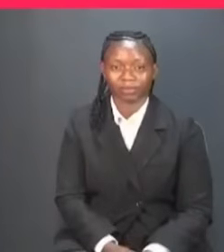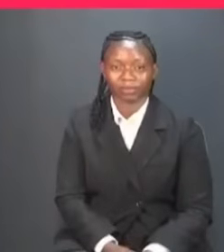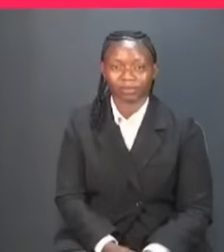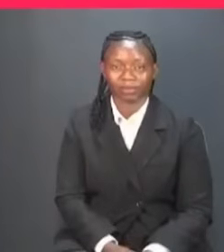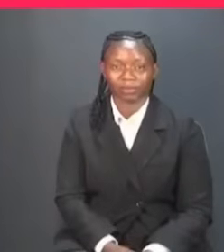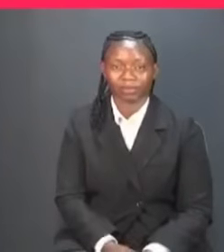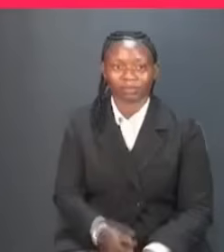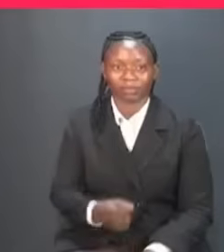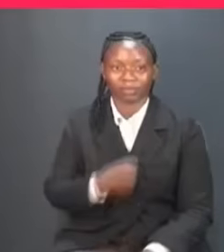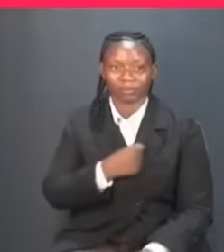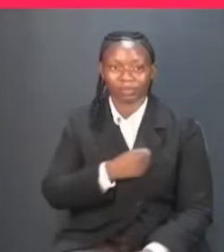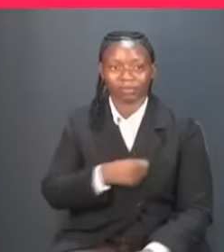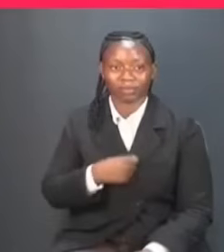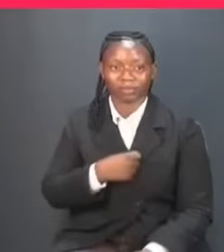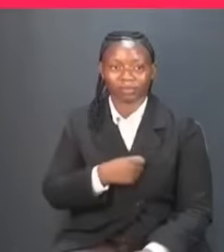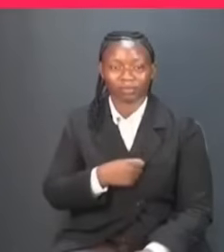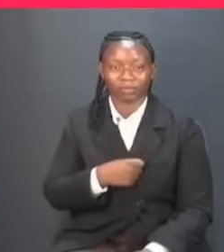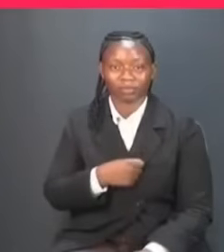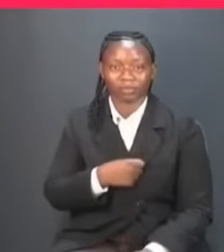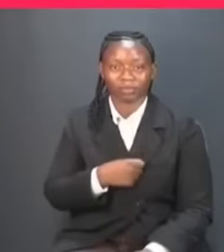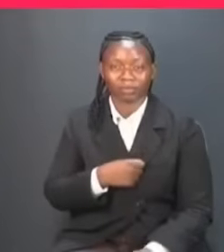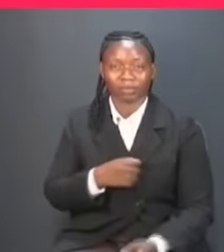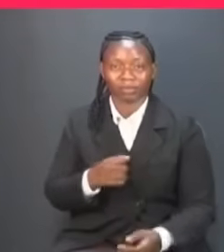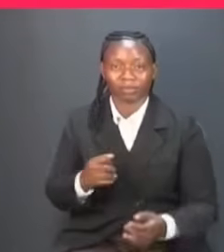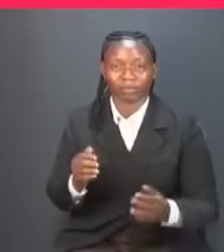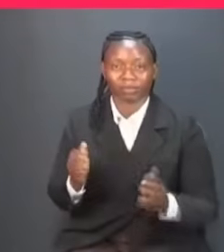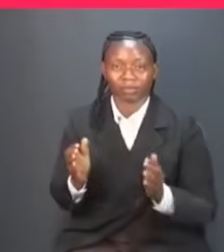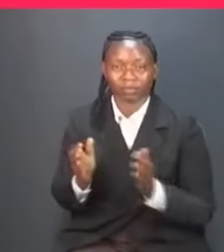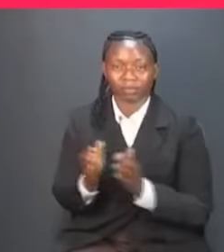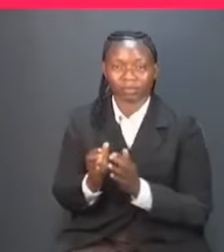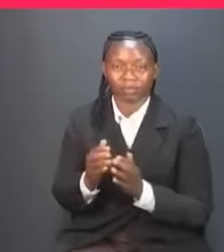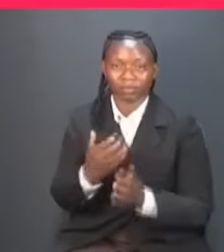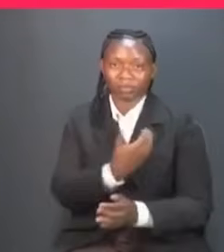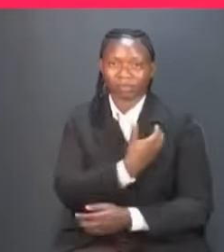Sorry. Yes, Minority Chief Whip.